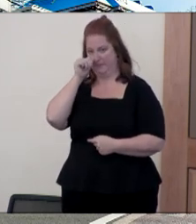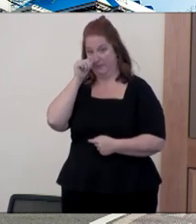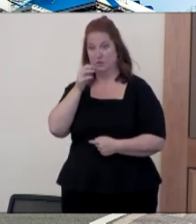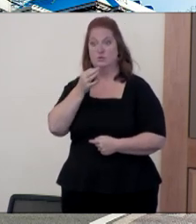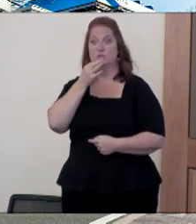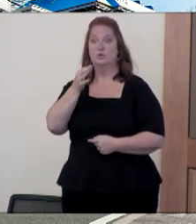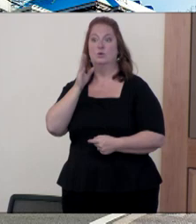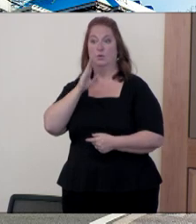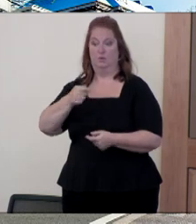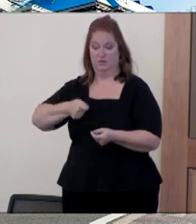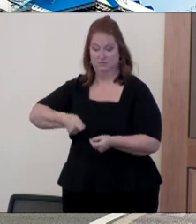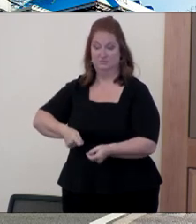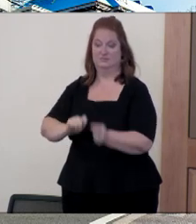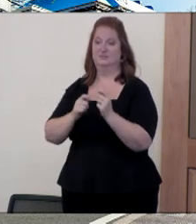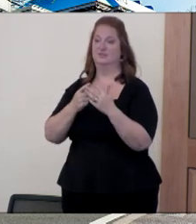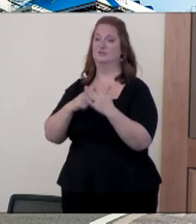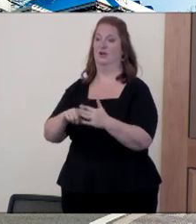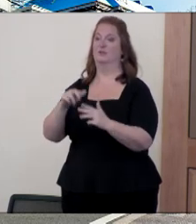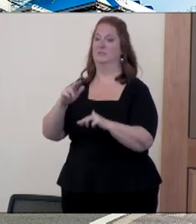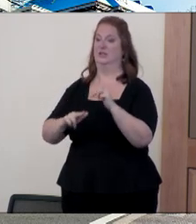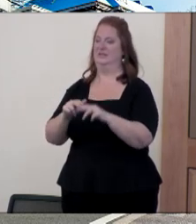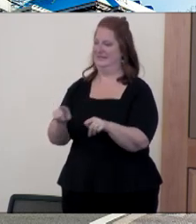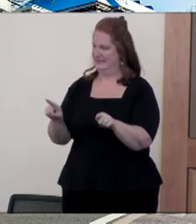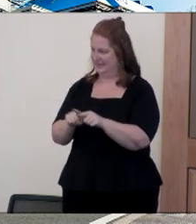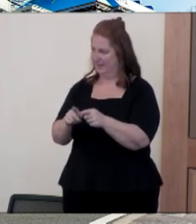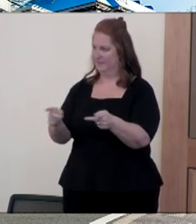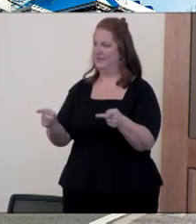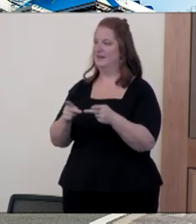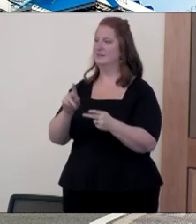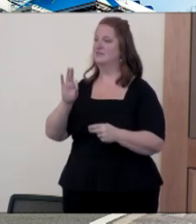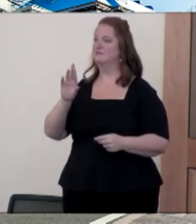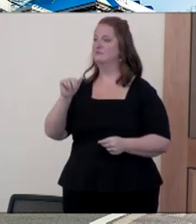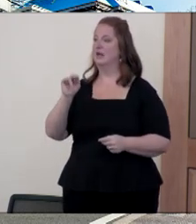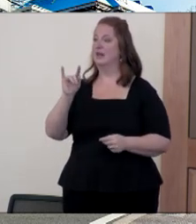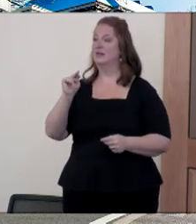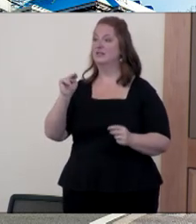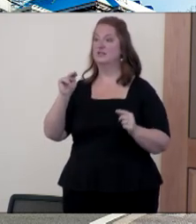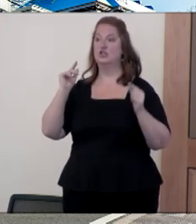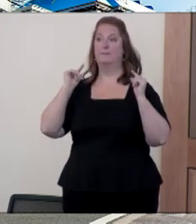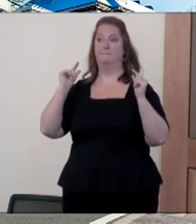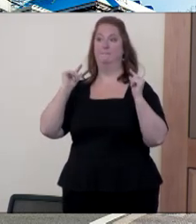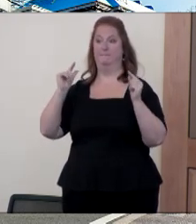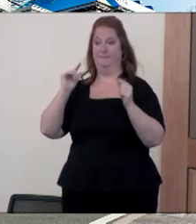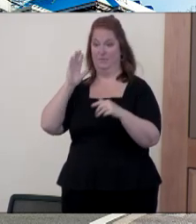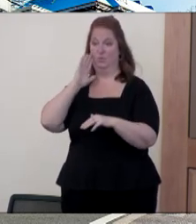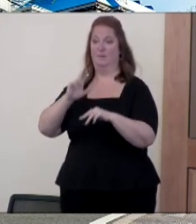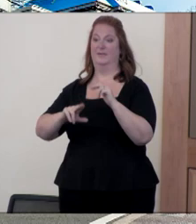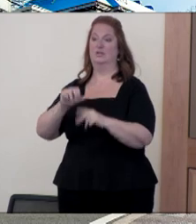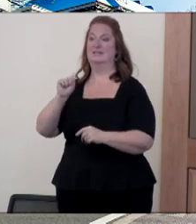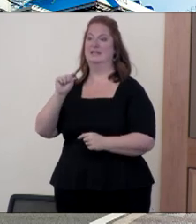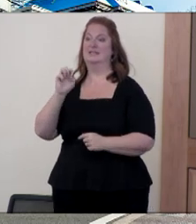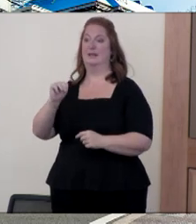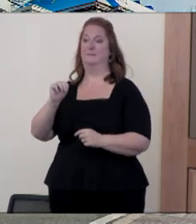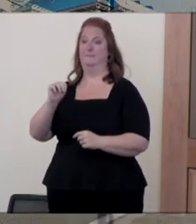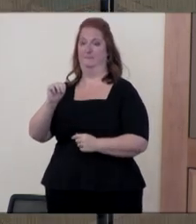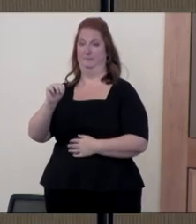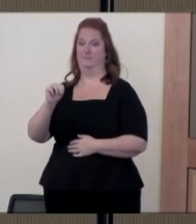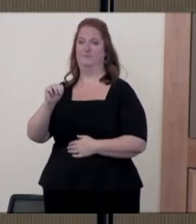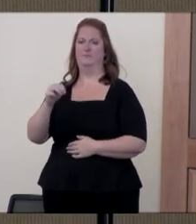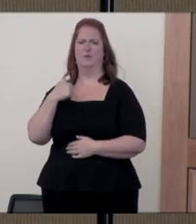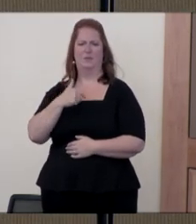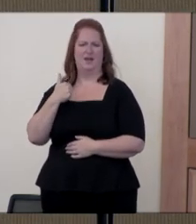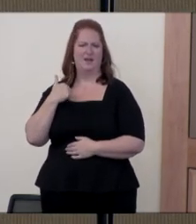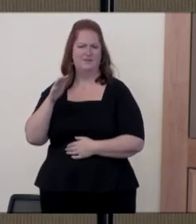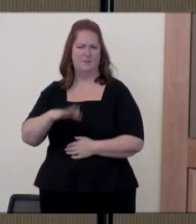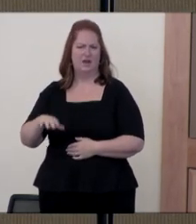ground on our new STEM building on the current site of Franklin Street Gym. By the way, we have nearly